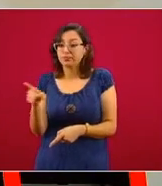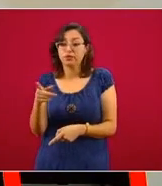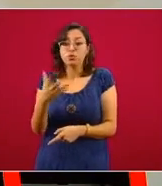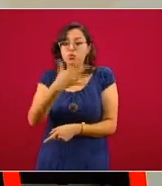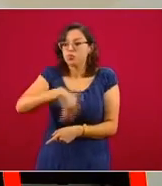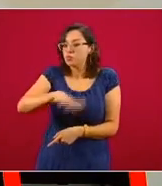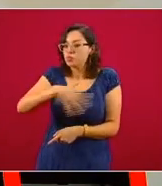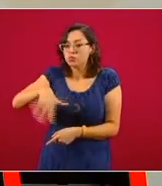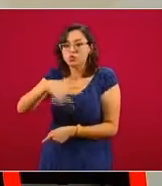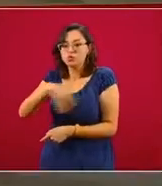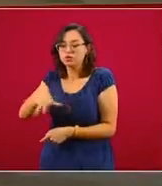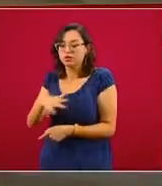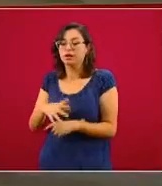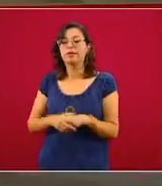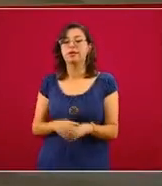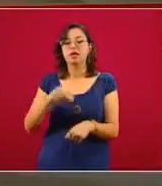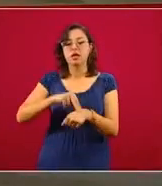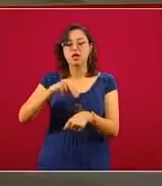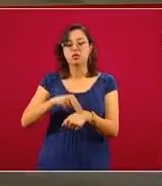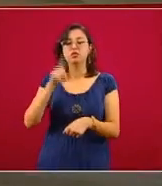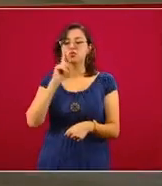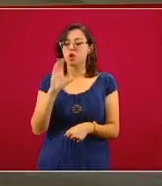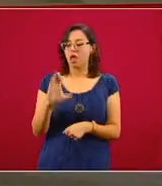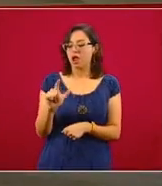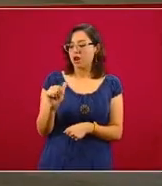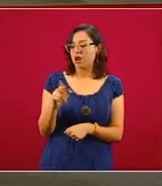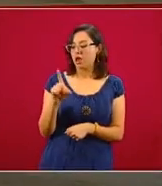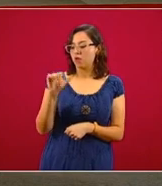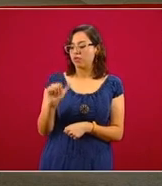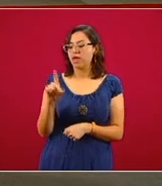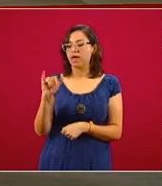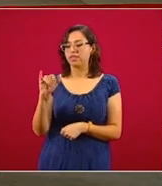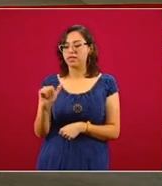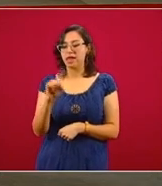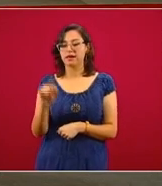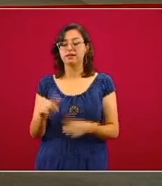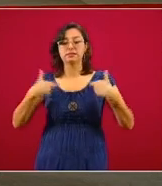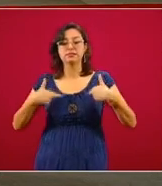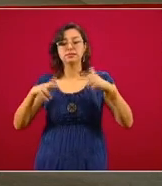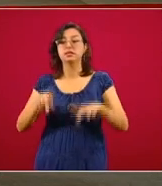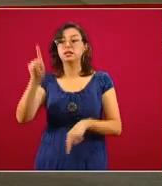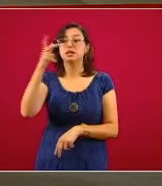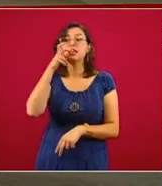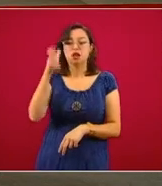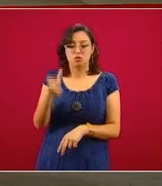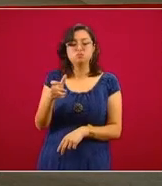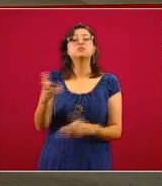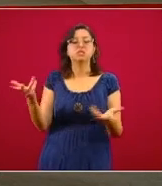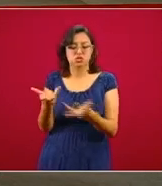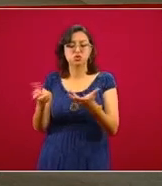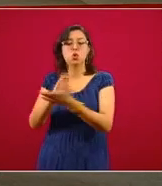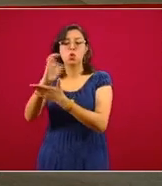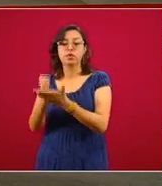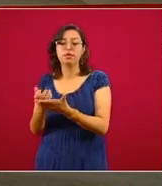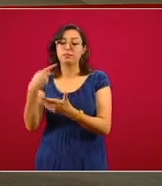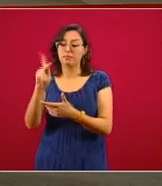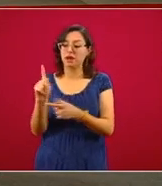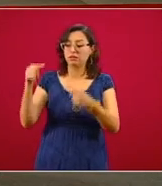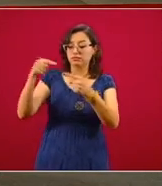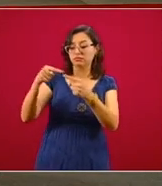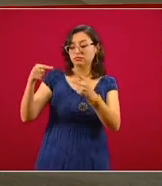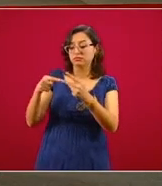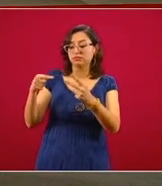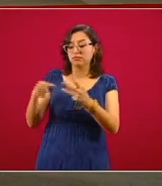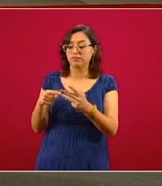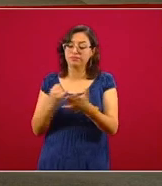looking for who was going to supply this. Dr. Claudia Diaz, who is our representative in Hidalgo, she was looking at three